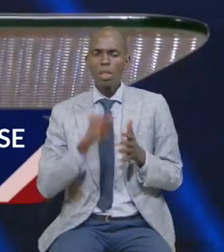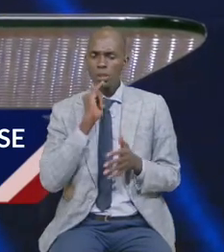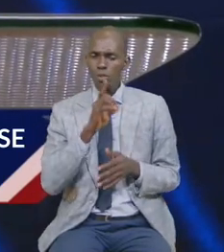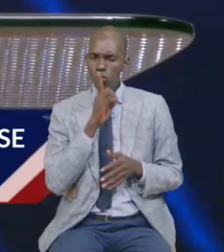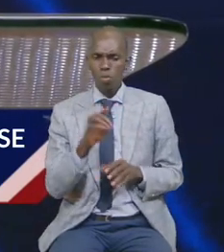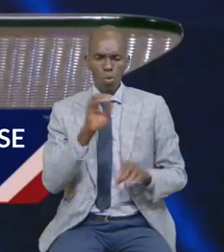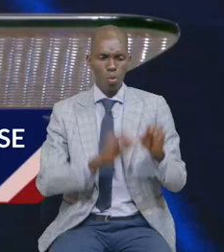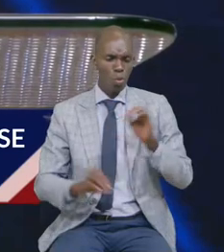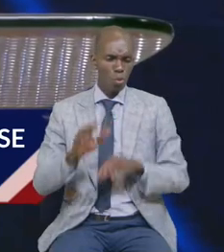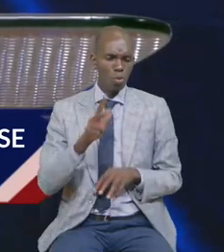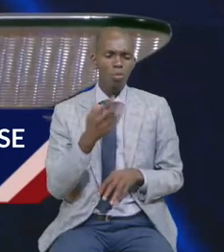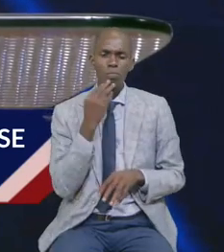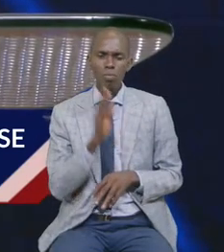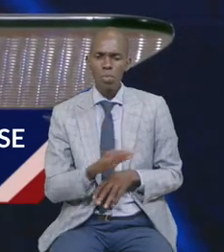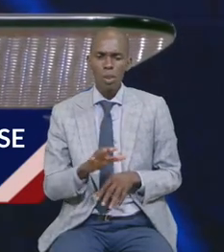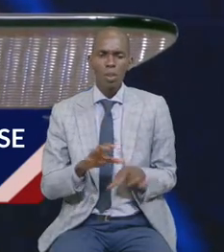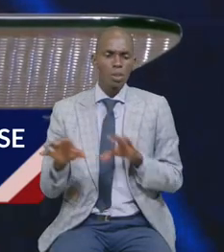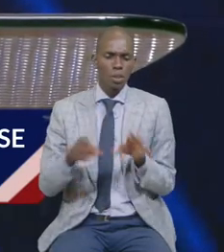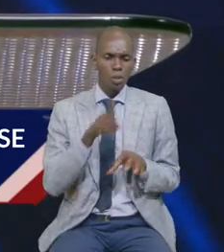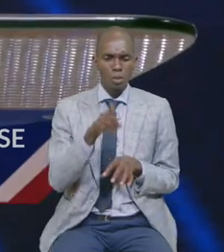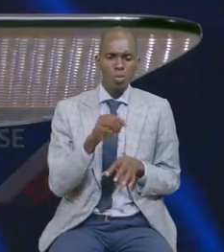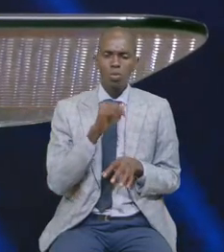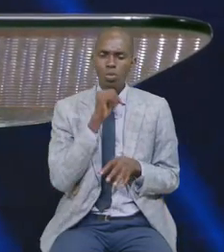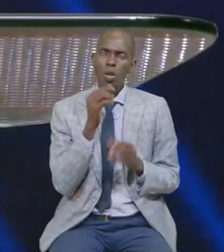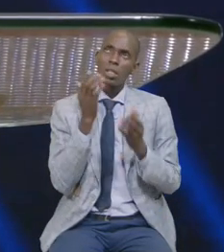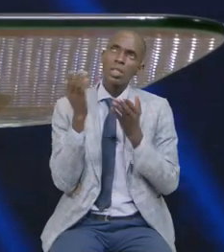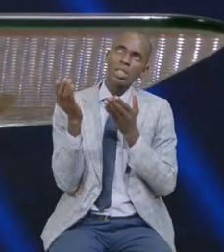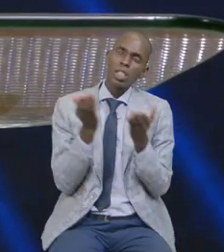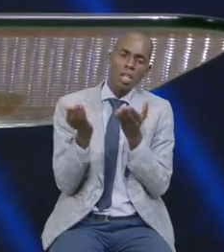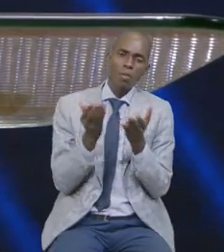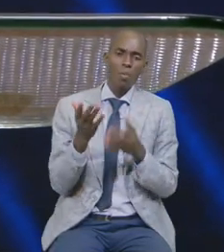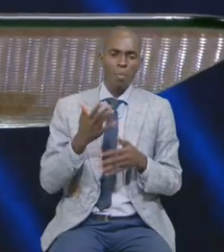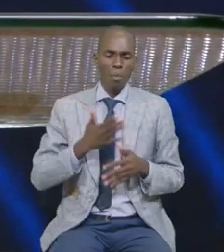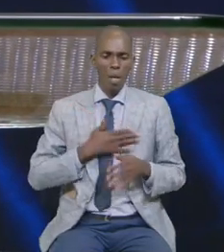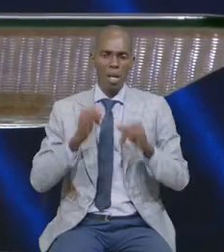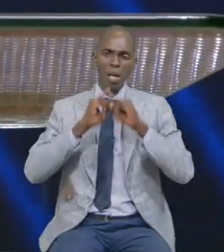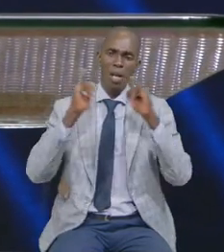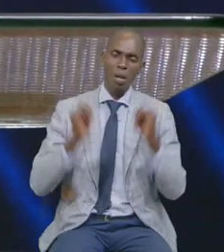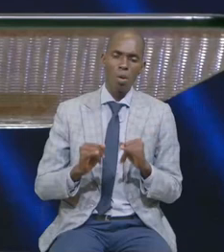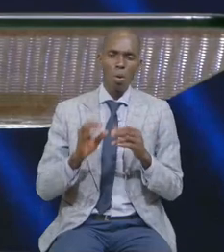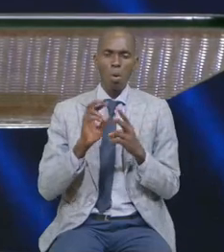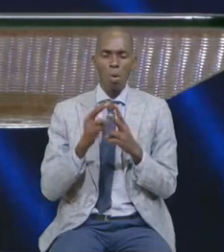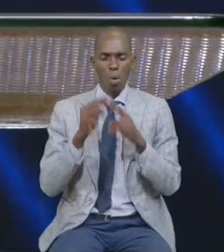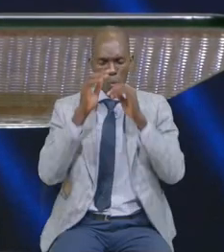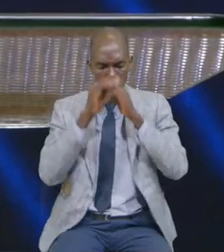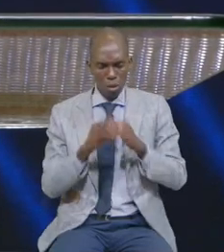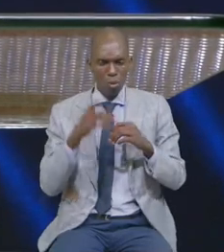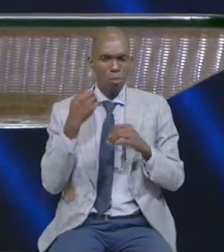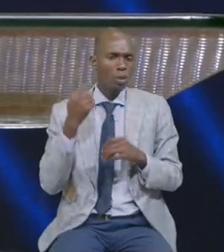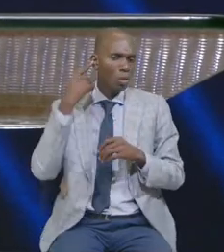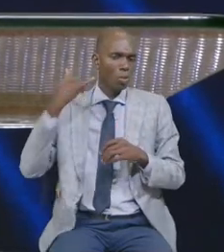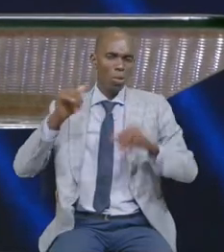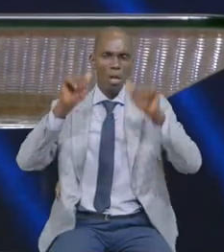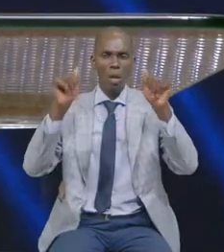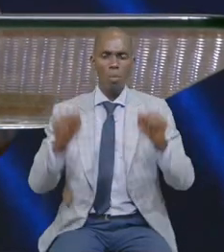do not see serve my cause no worship the golden image which I have